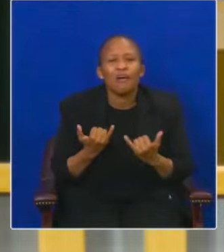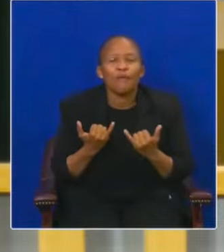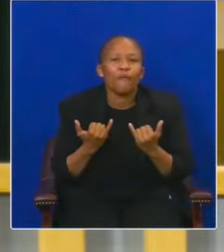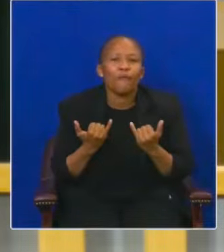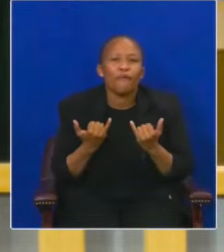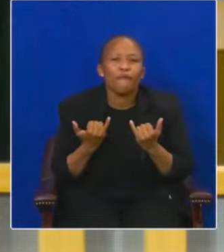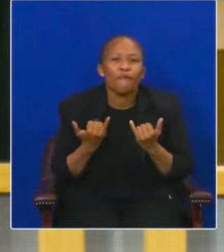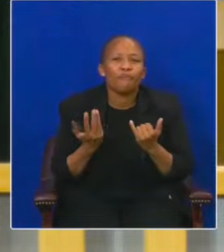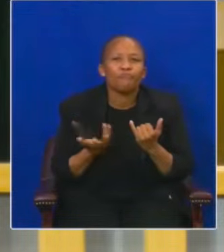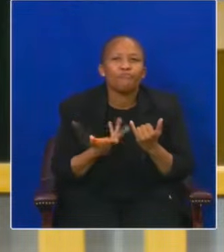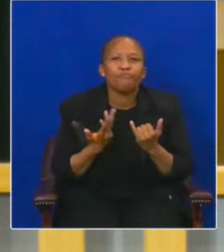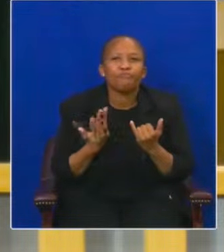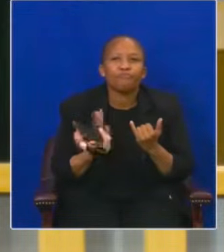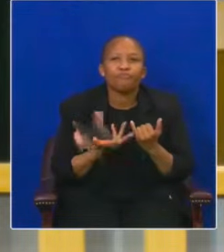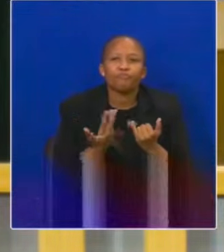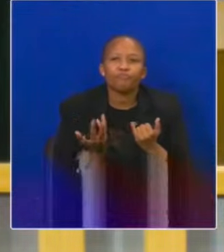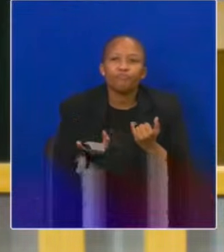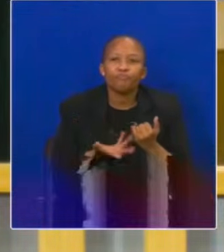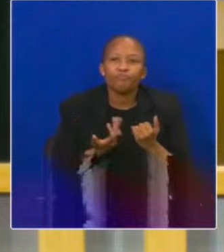an